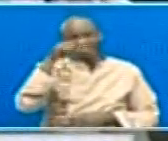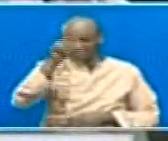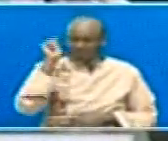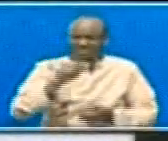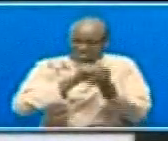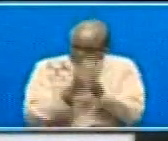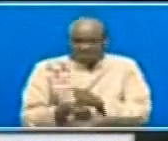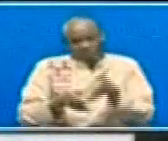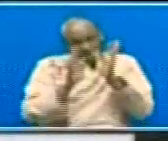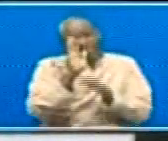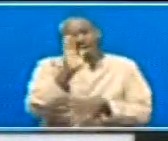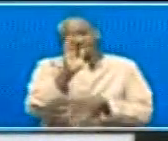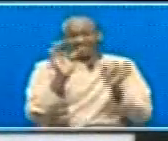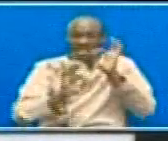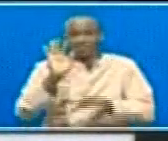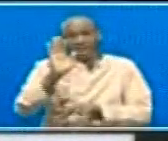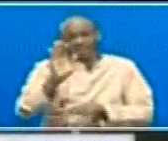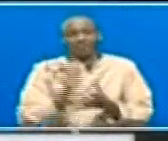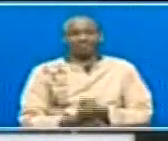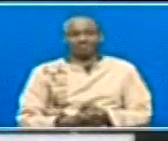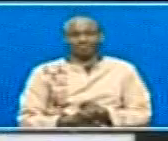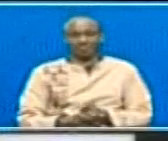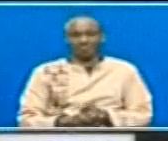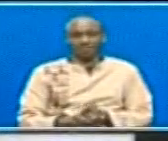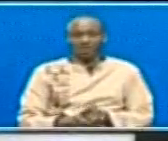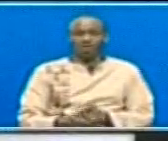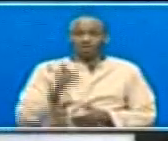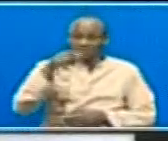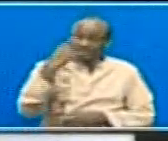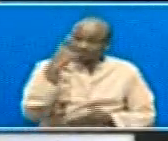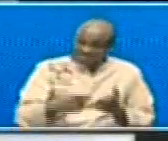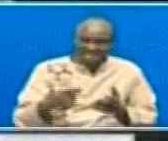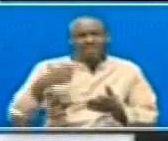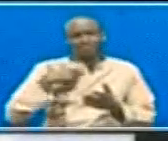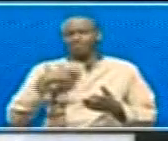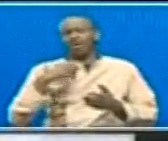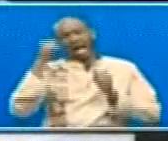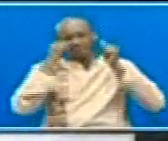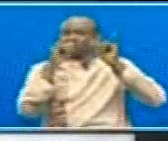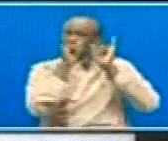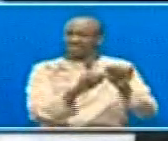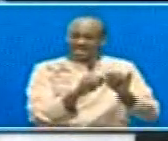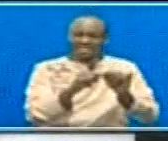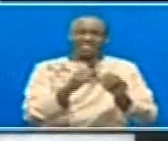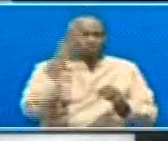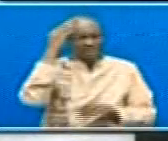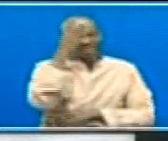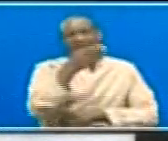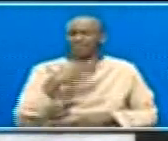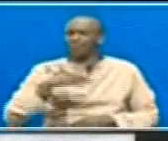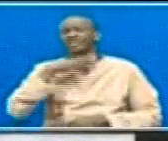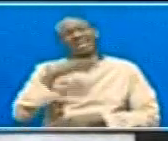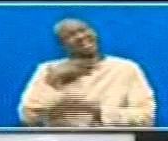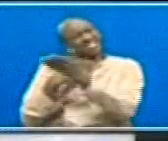with Al-Shabaab. You cannot justify being in Somalia when people are dying in Kenya. The intention of us to